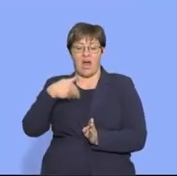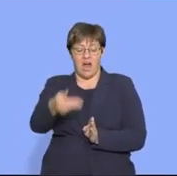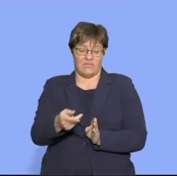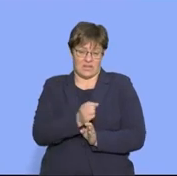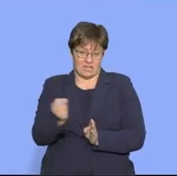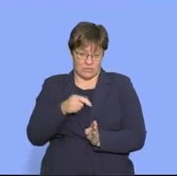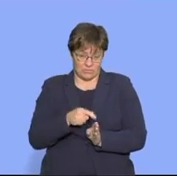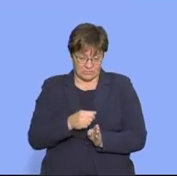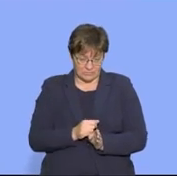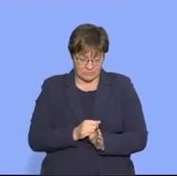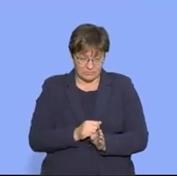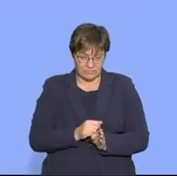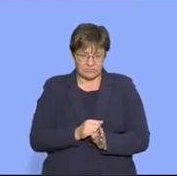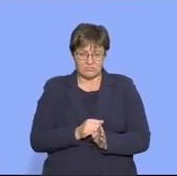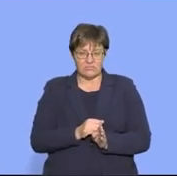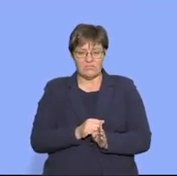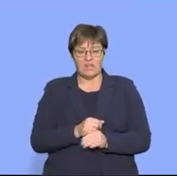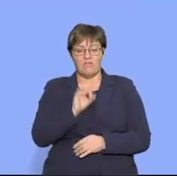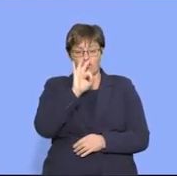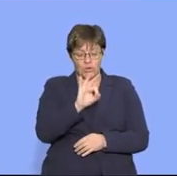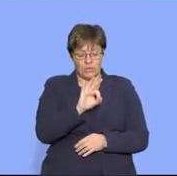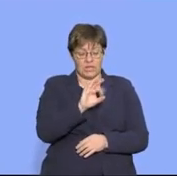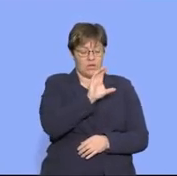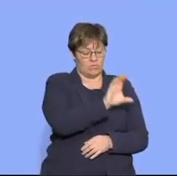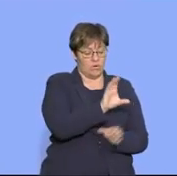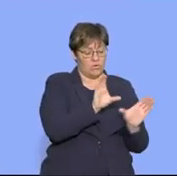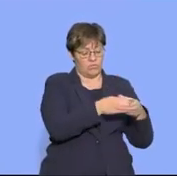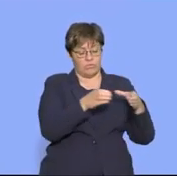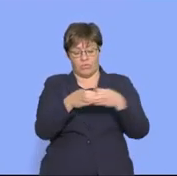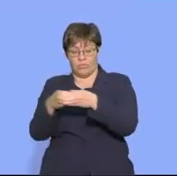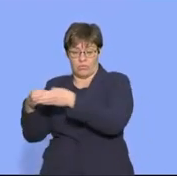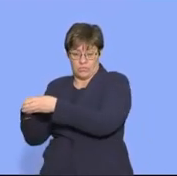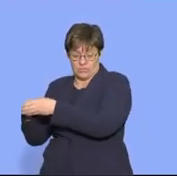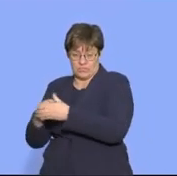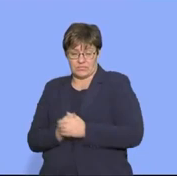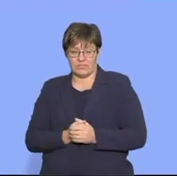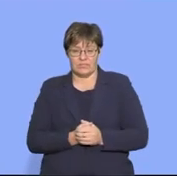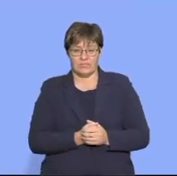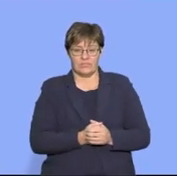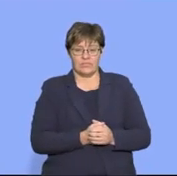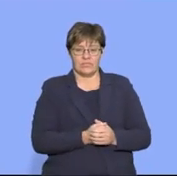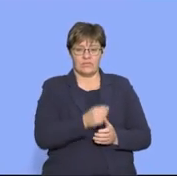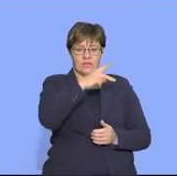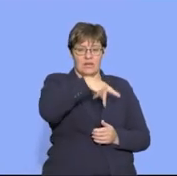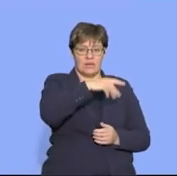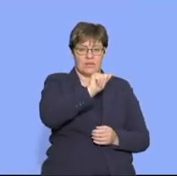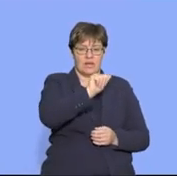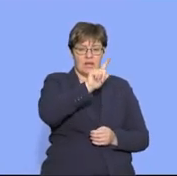what happened after that. And there are three main eras.